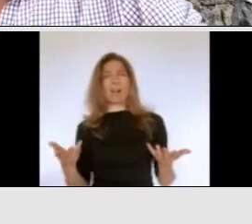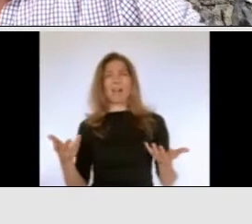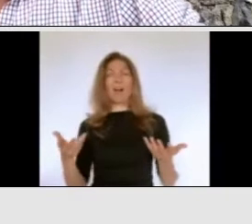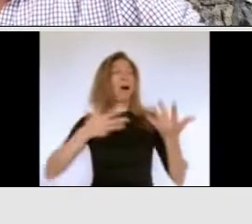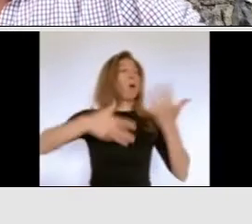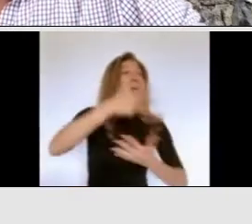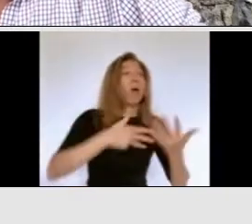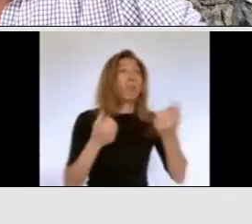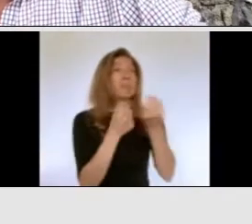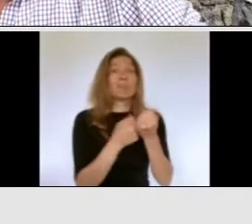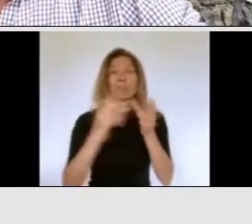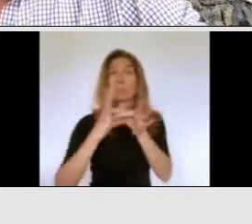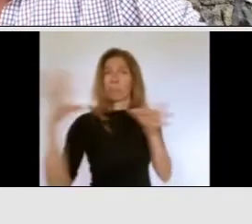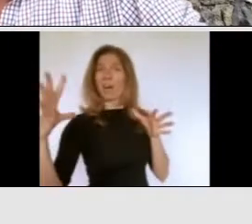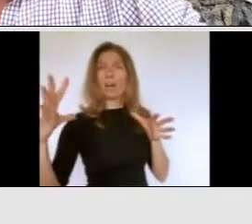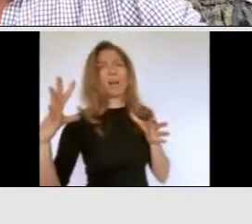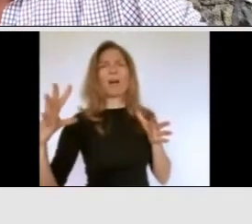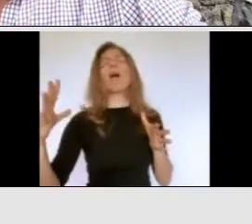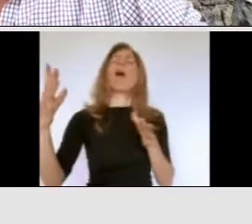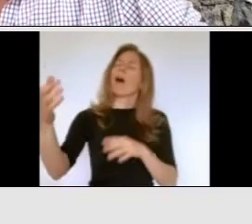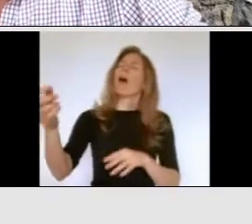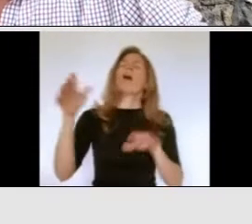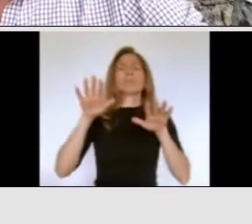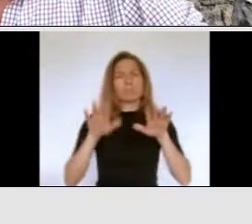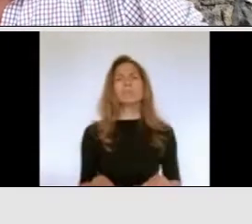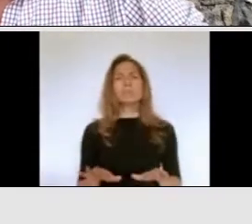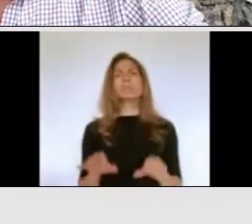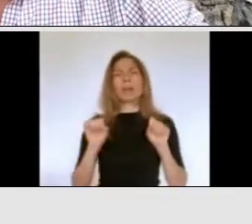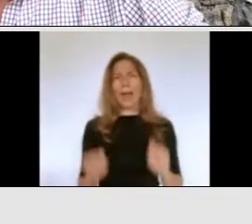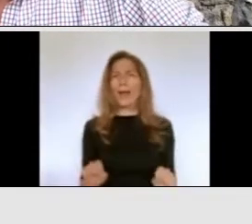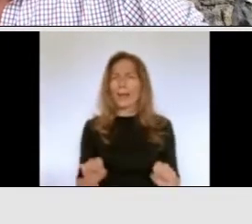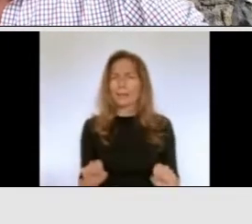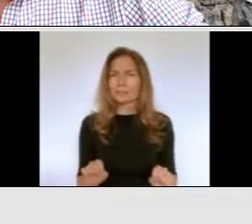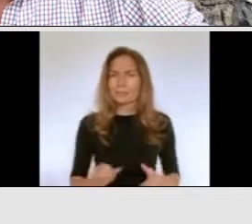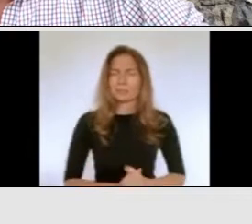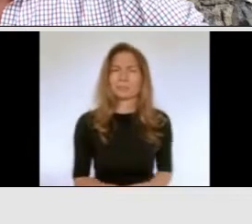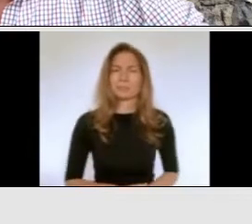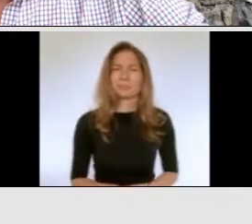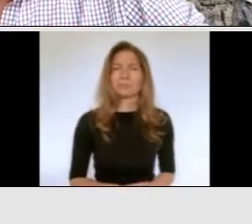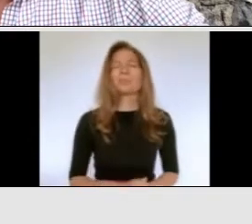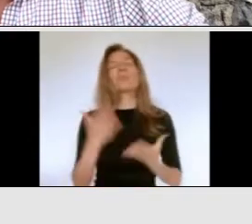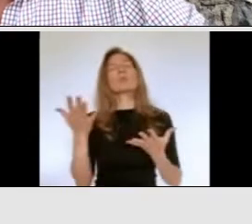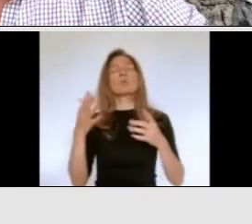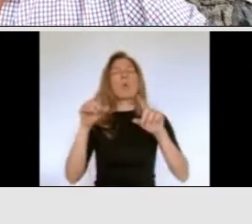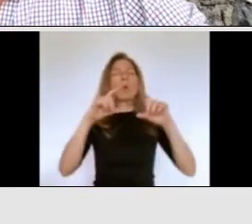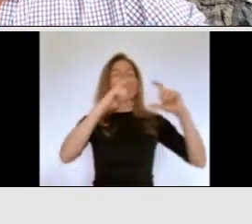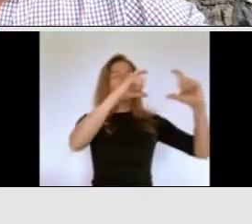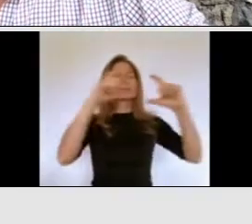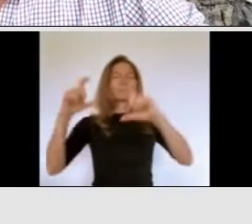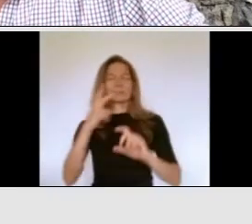right-hand side of my slide here, I have it's really illustrating a range of